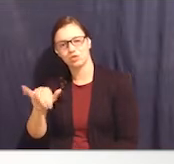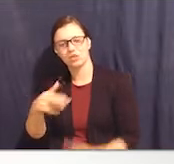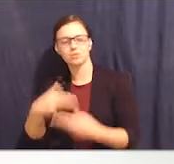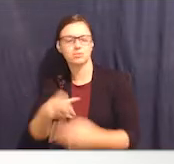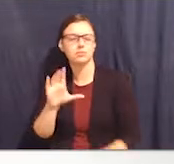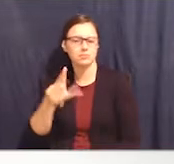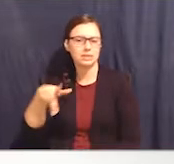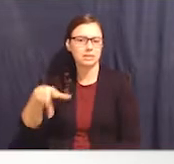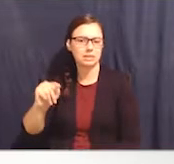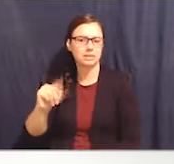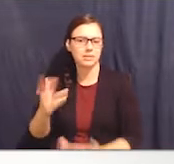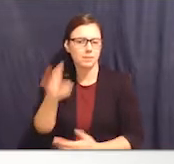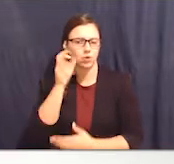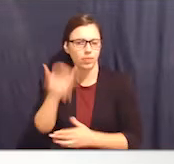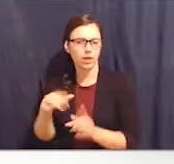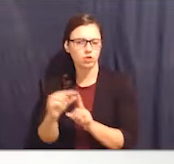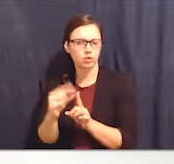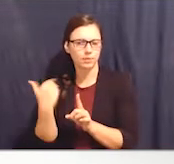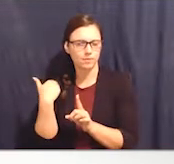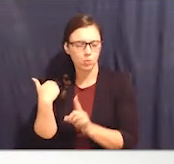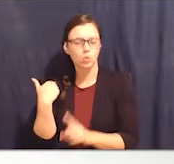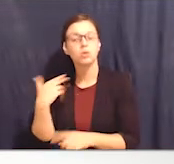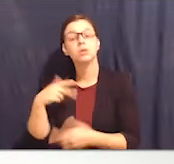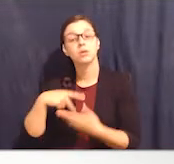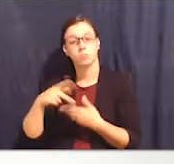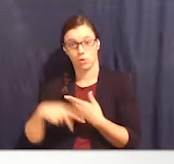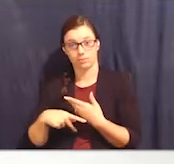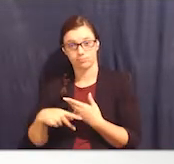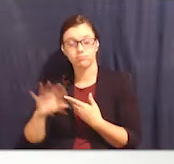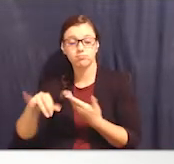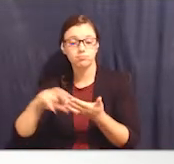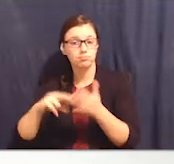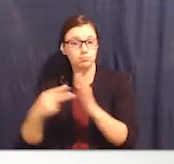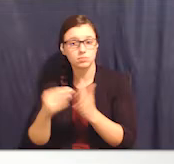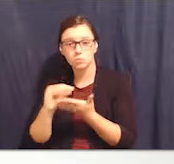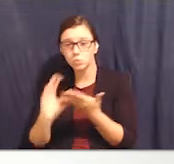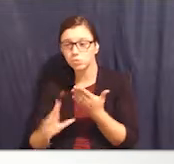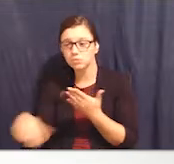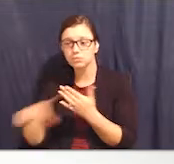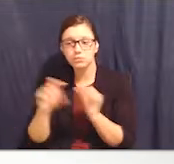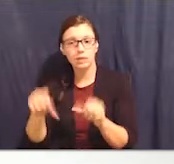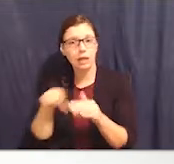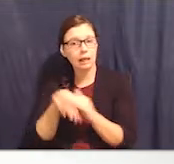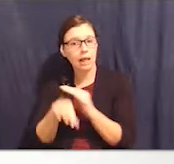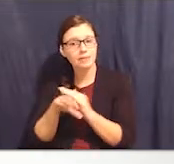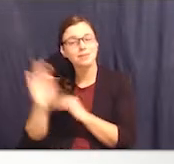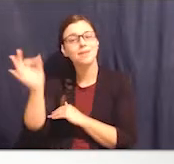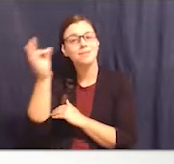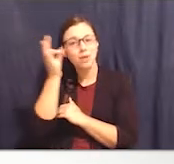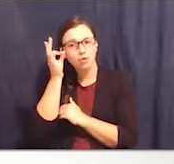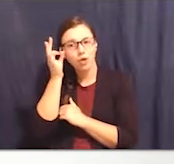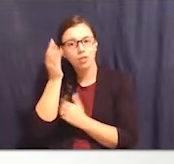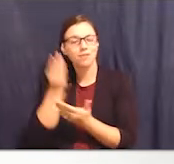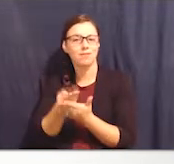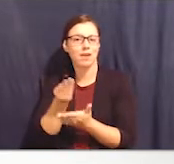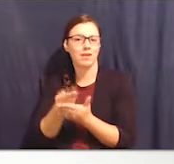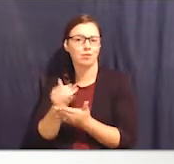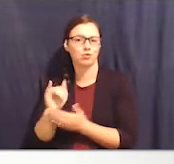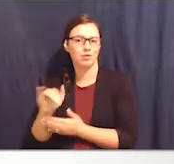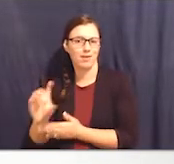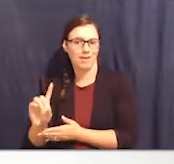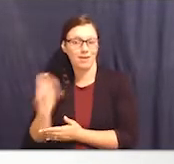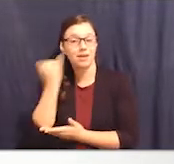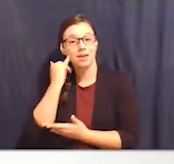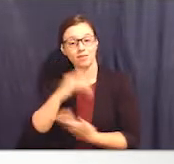to participate. So if a student enrolls in a Florida Post-Secondary Comprehensive Transition